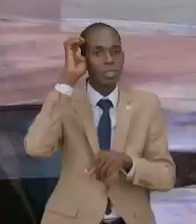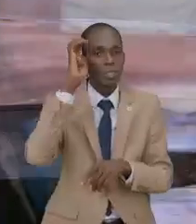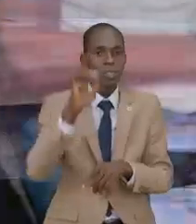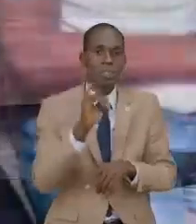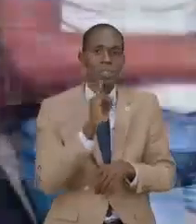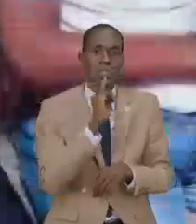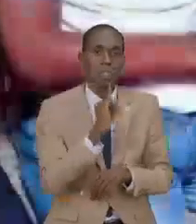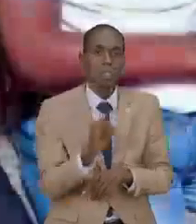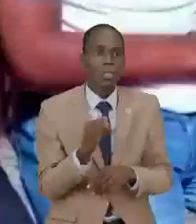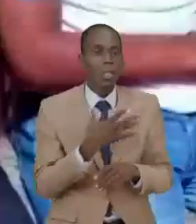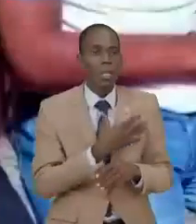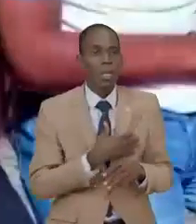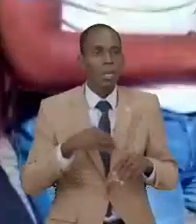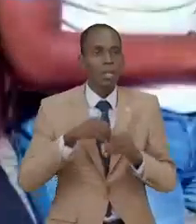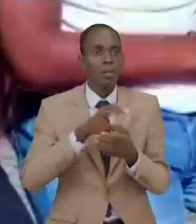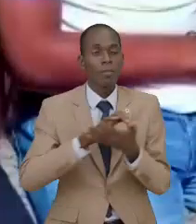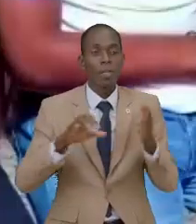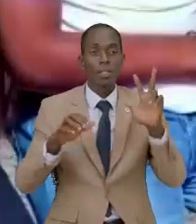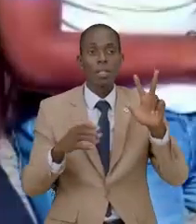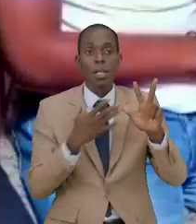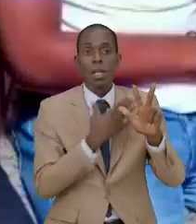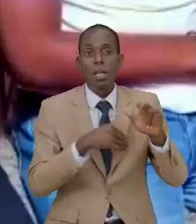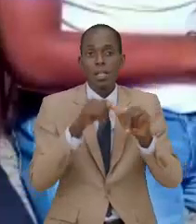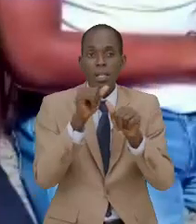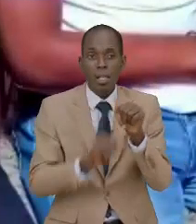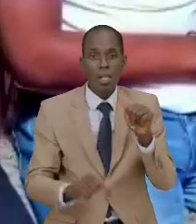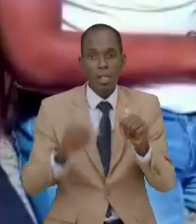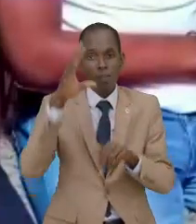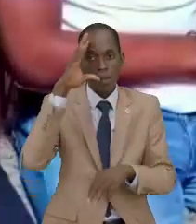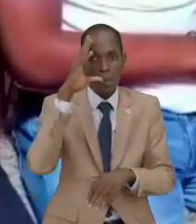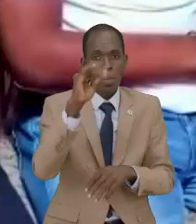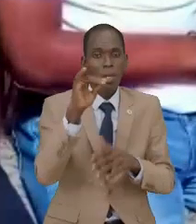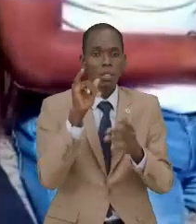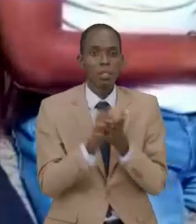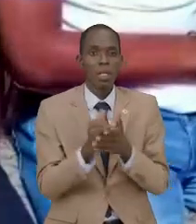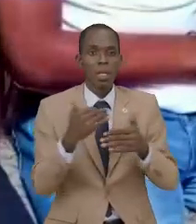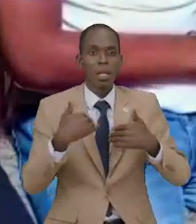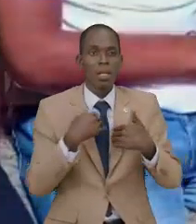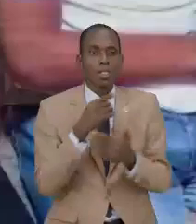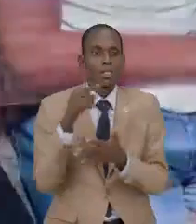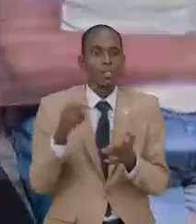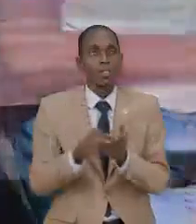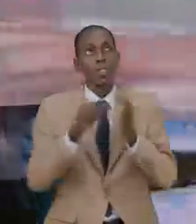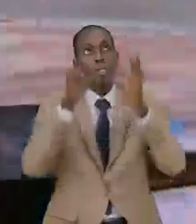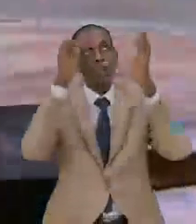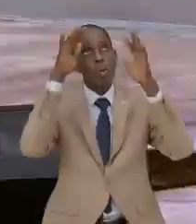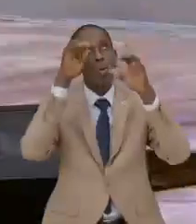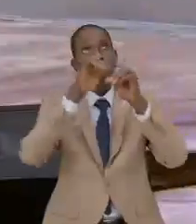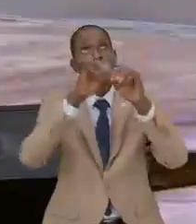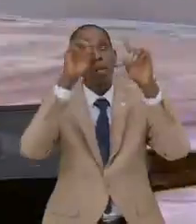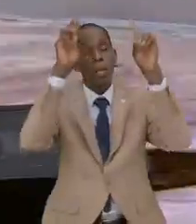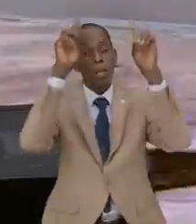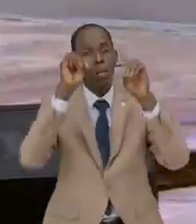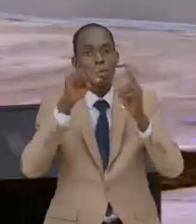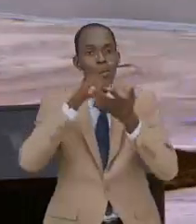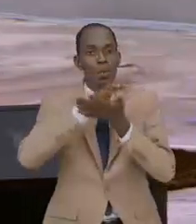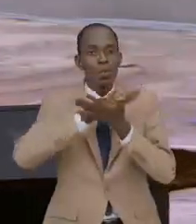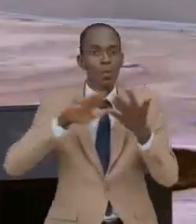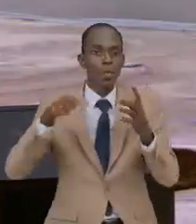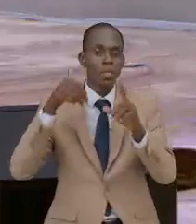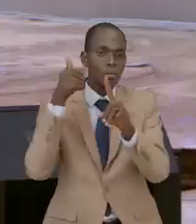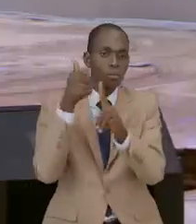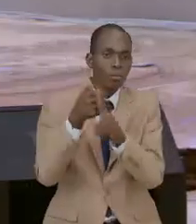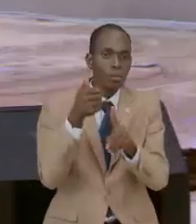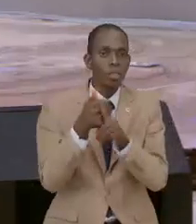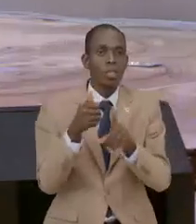3 it says, and every man that has this hope in him purifieth